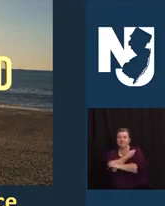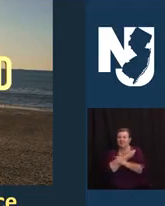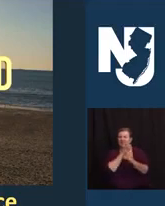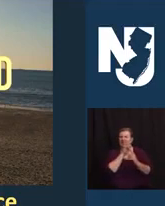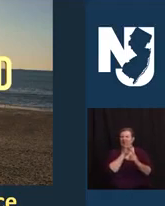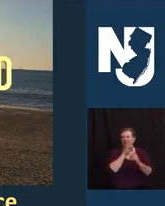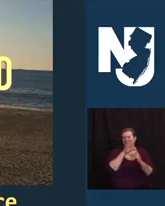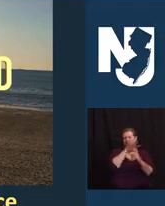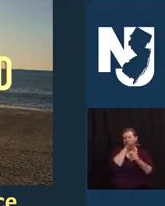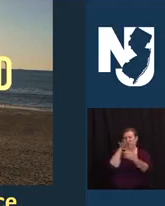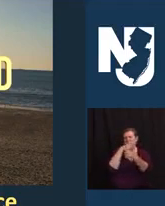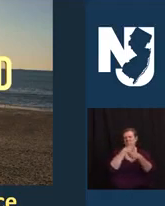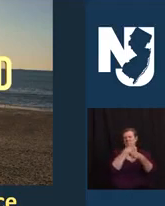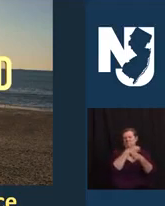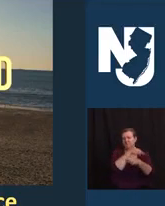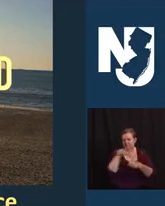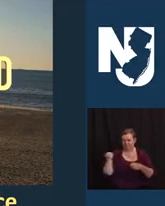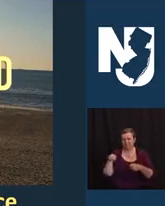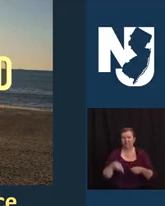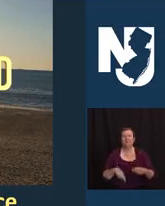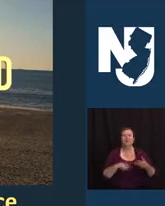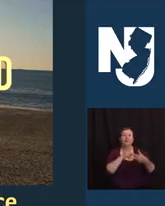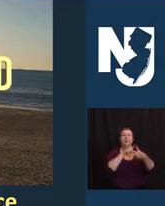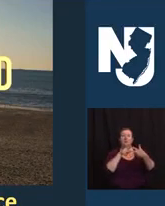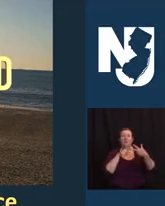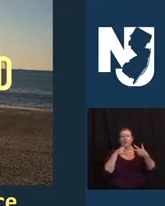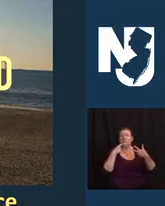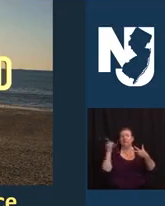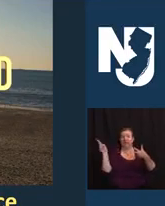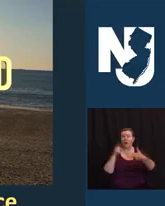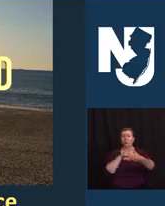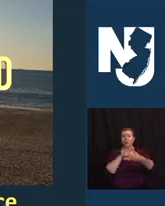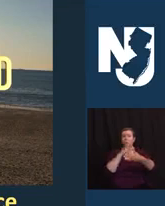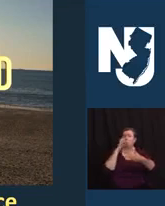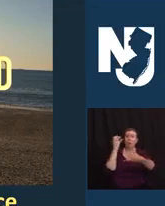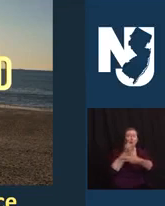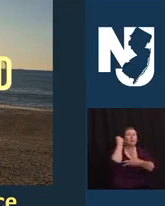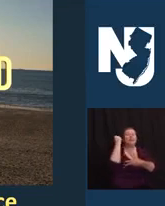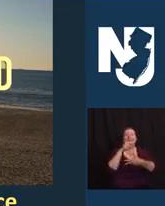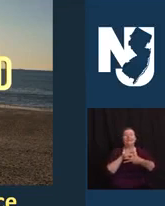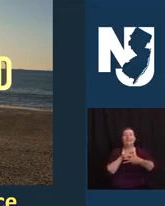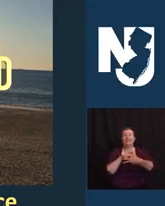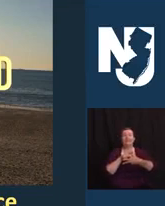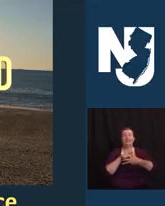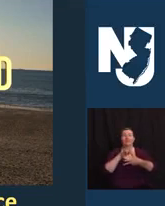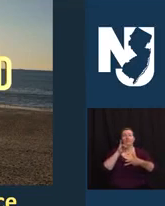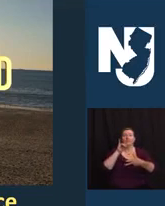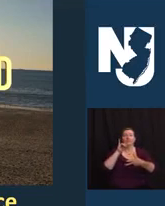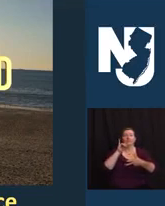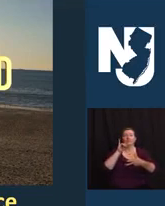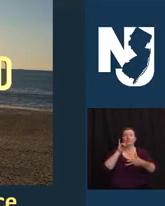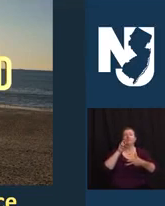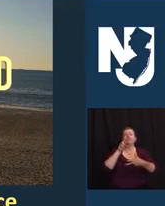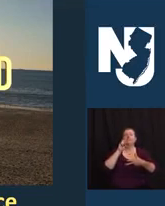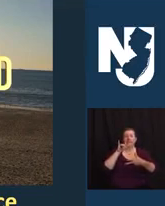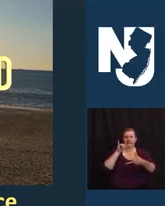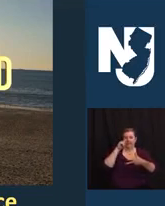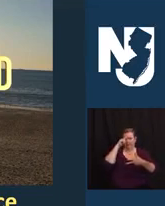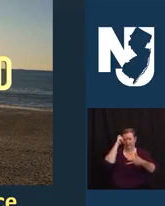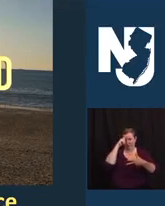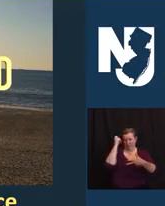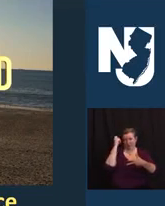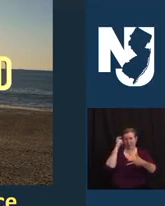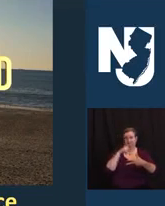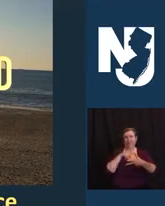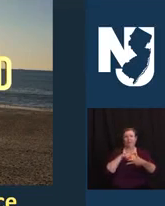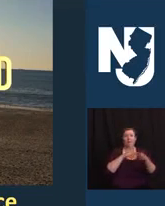vaccinated. I'm pleased to announce that the winning entry was Jersey Summer, which was created by Belmar resident